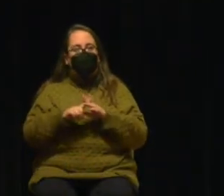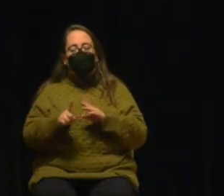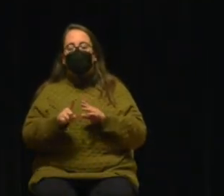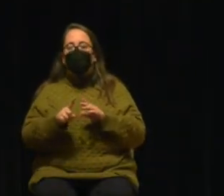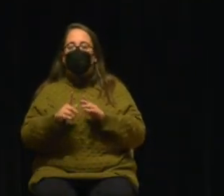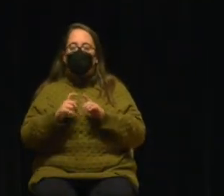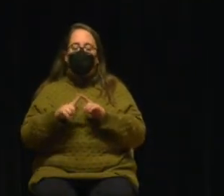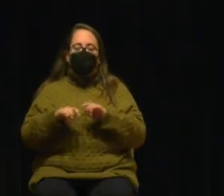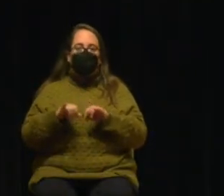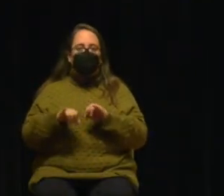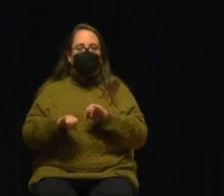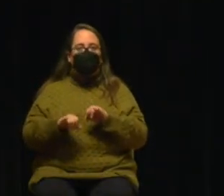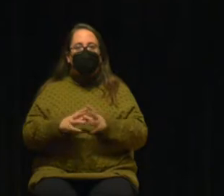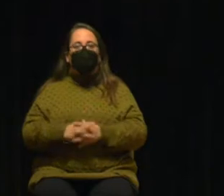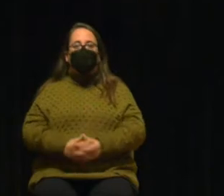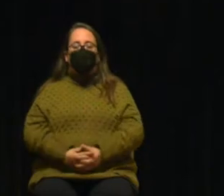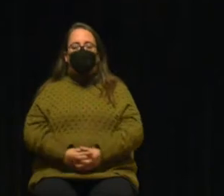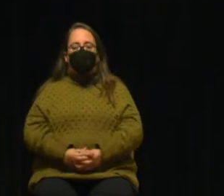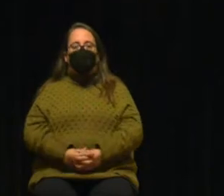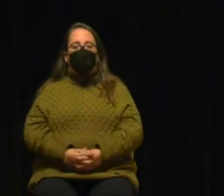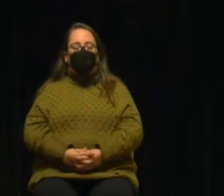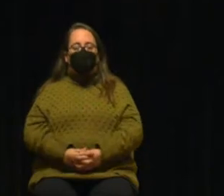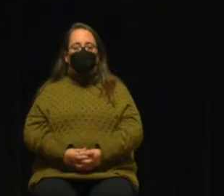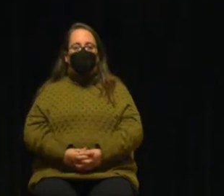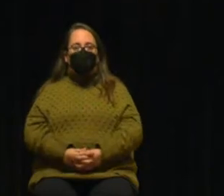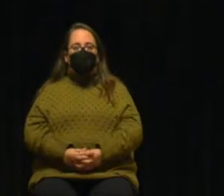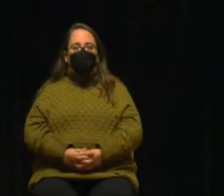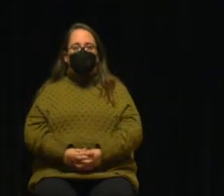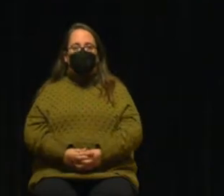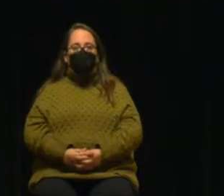will, wanted to flee from his control.